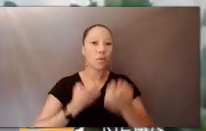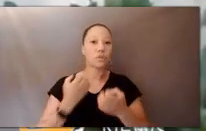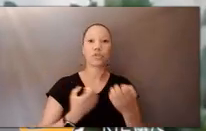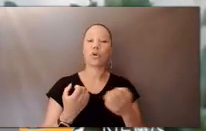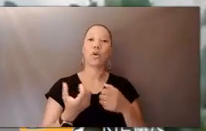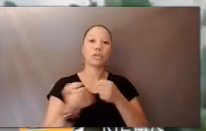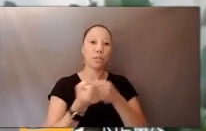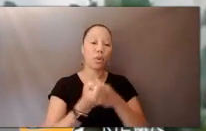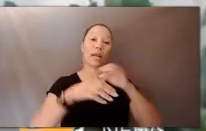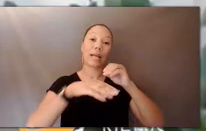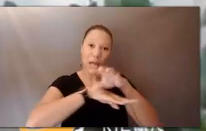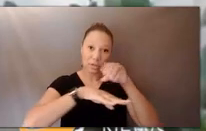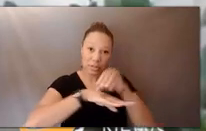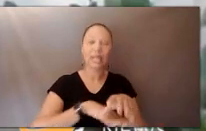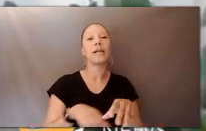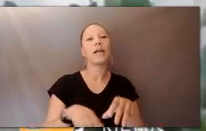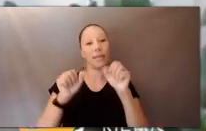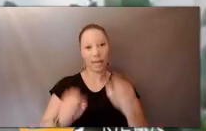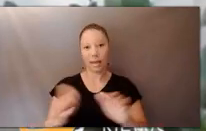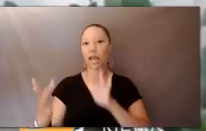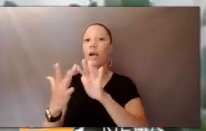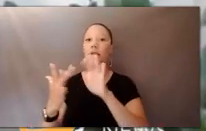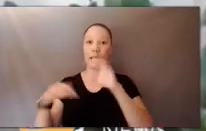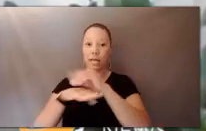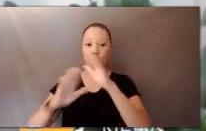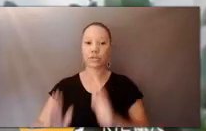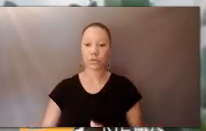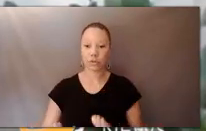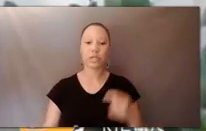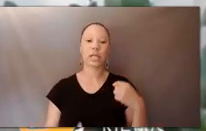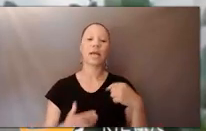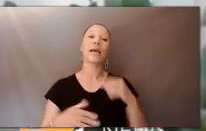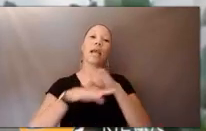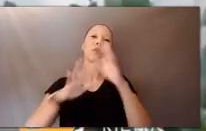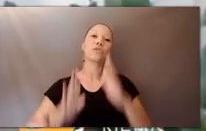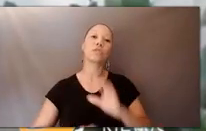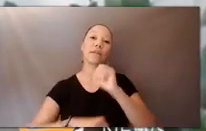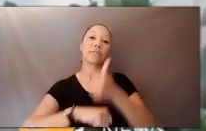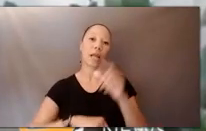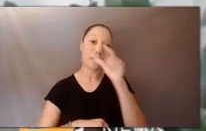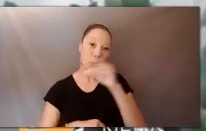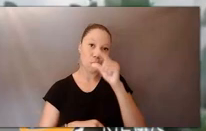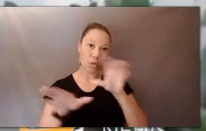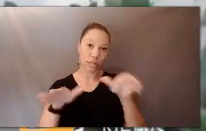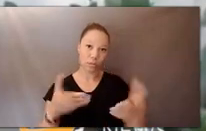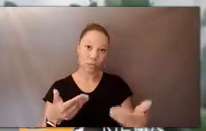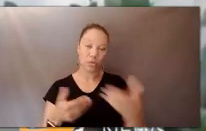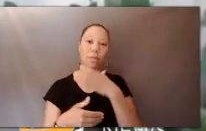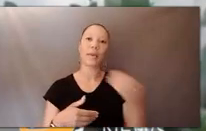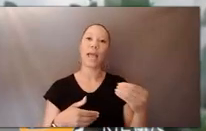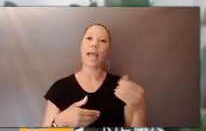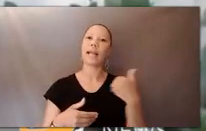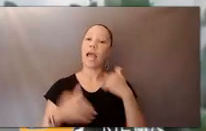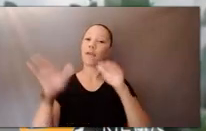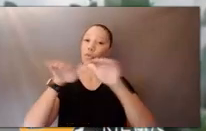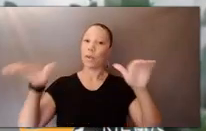encourage them to reach out to their counselors. And I know here our counselors have set up Google Classrooms and send out remind